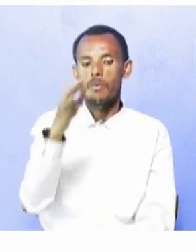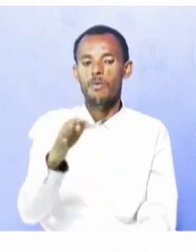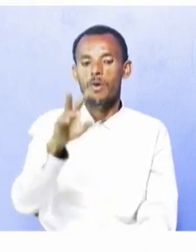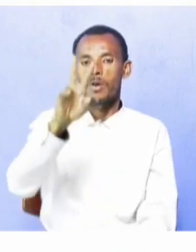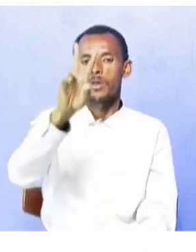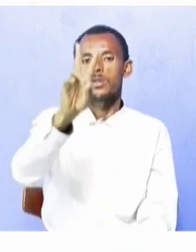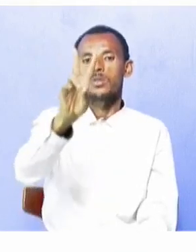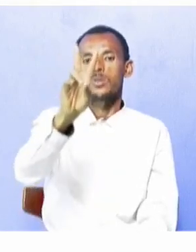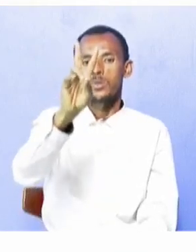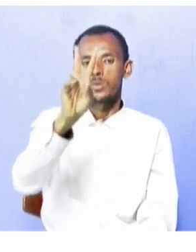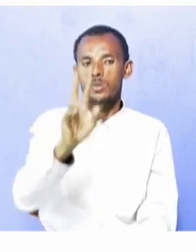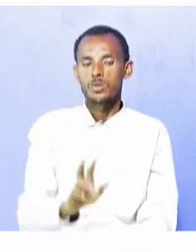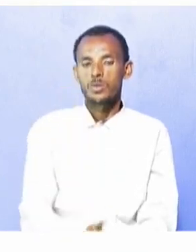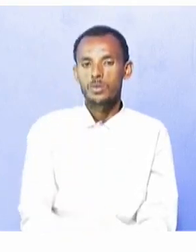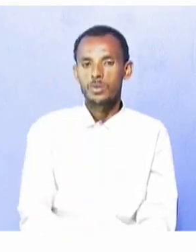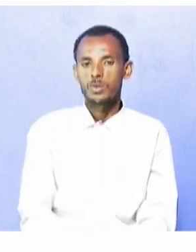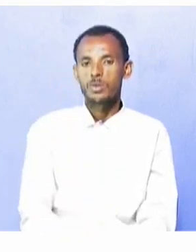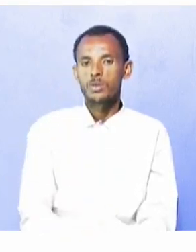two